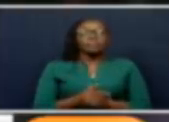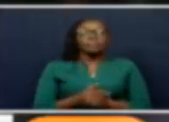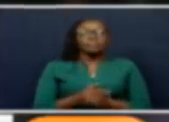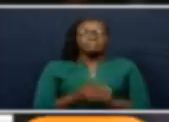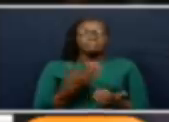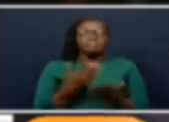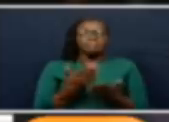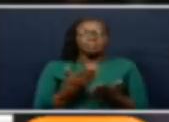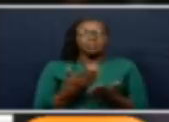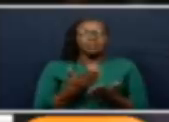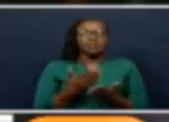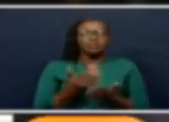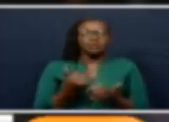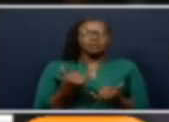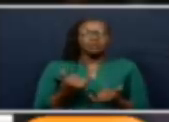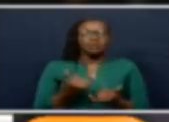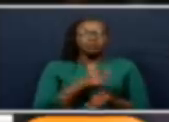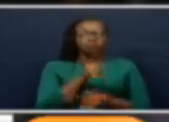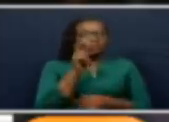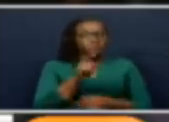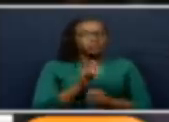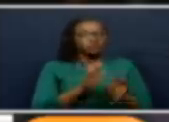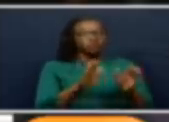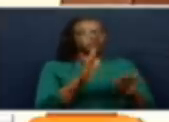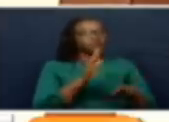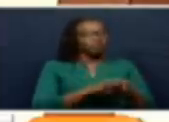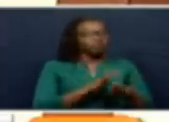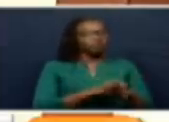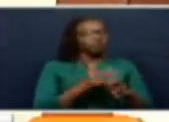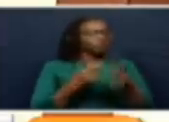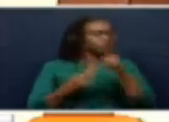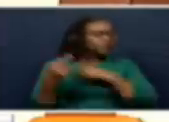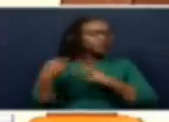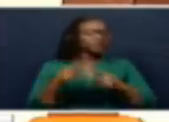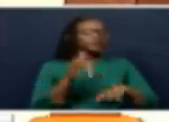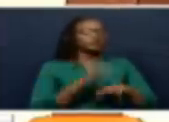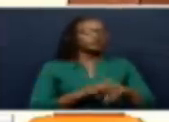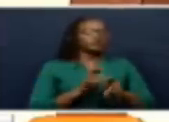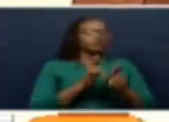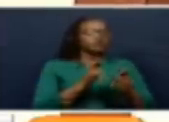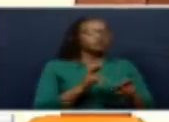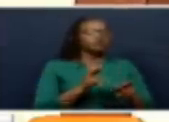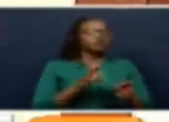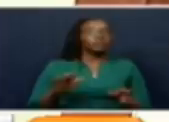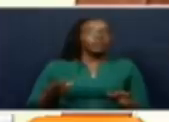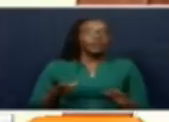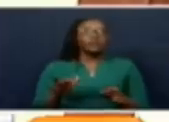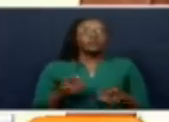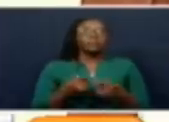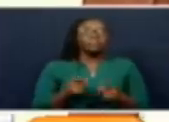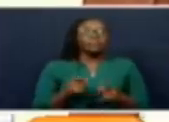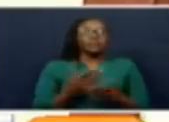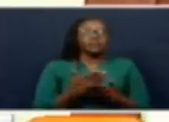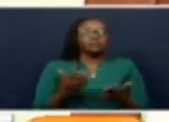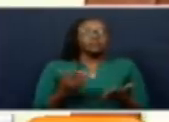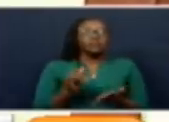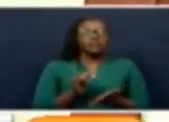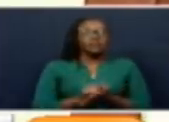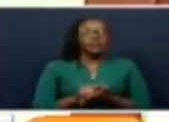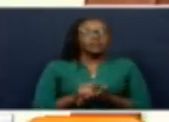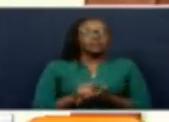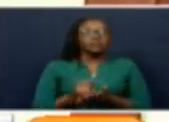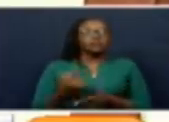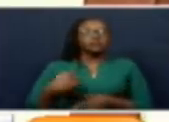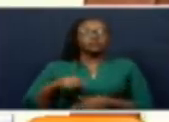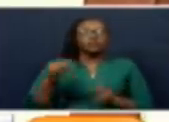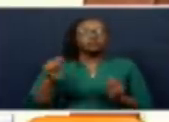what? Because he's supposed to leave a good legacy behind. Correct. Something that he will be remembered for. You think he'll be able to? He can. He still have time. Time is ticking. No, I've